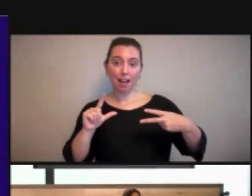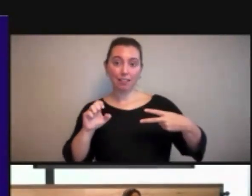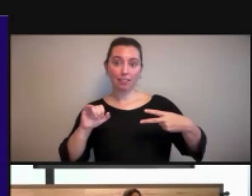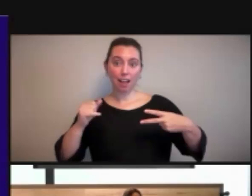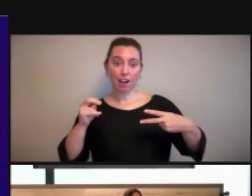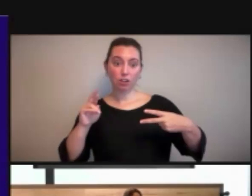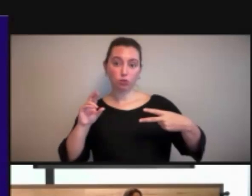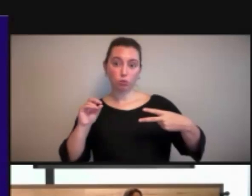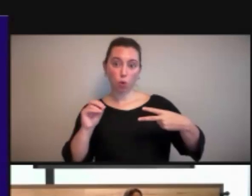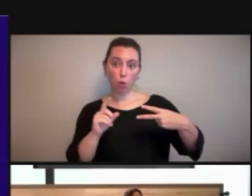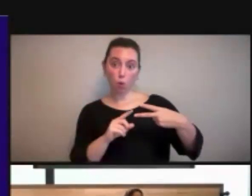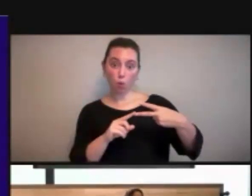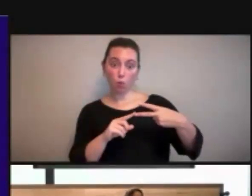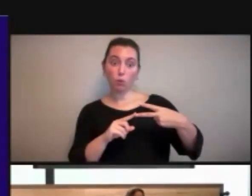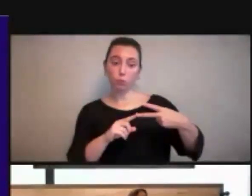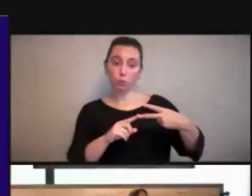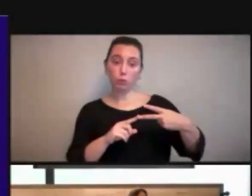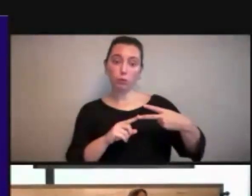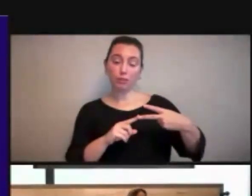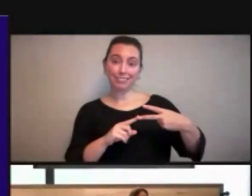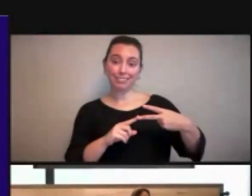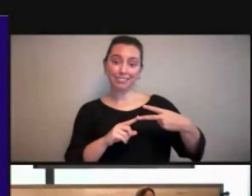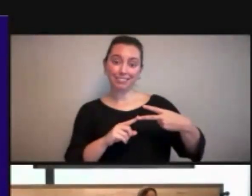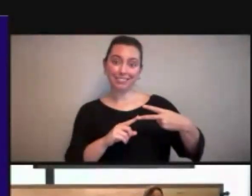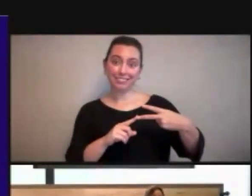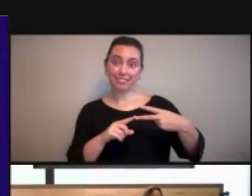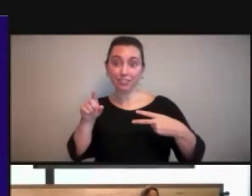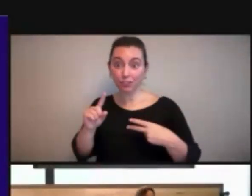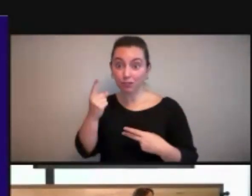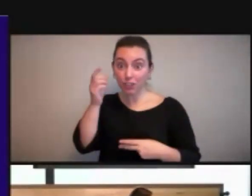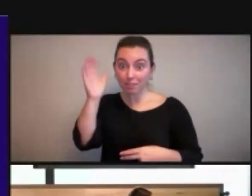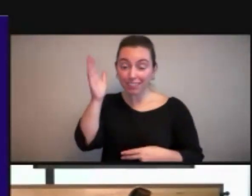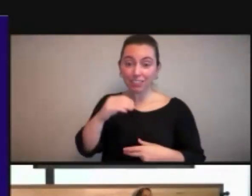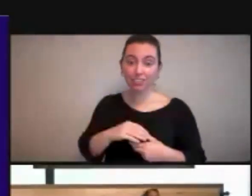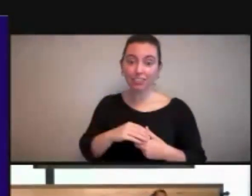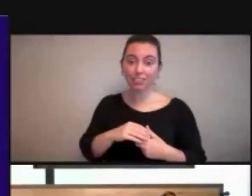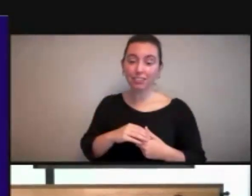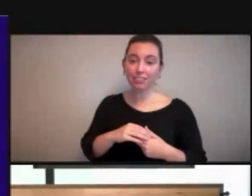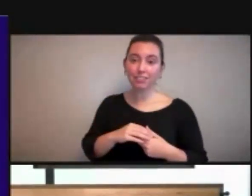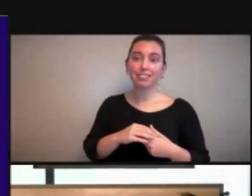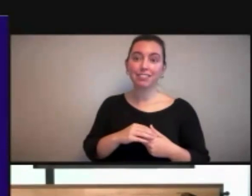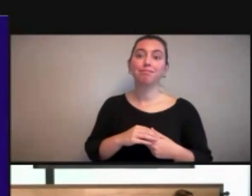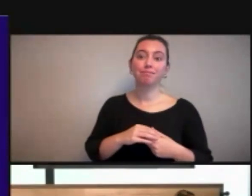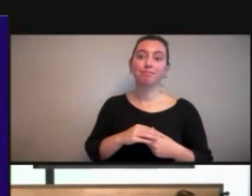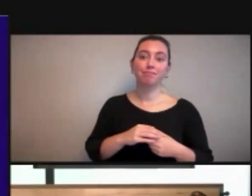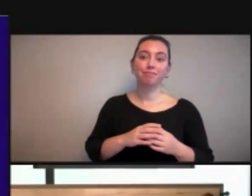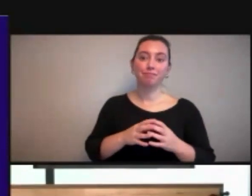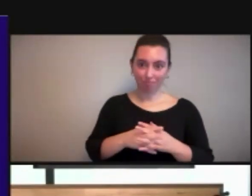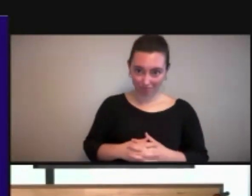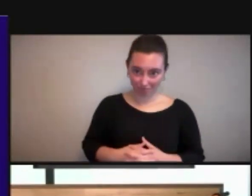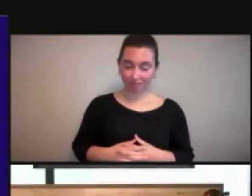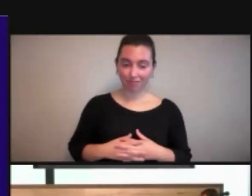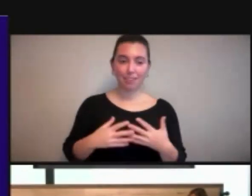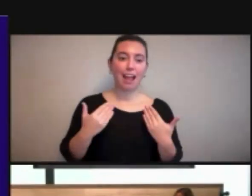you. Yeah. Are you prepared to do the first speech? No, he says no. Of course he is. So let me introduce to